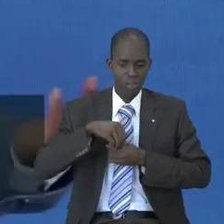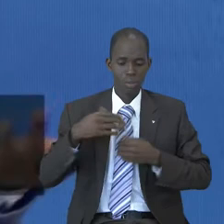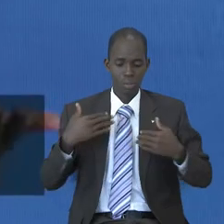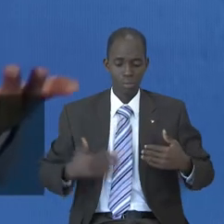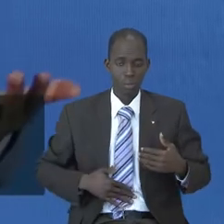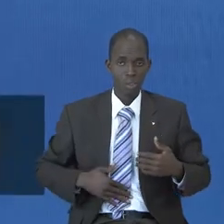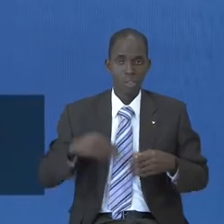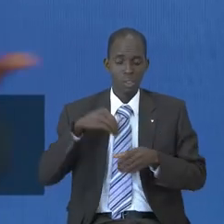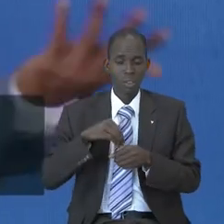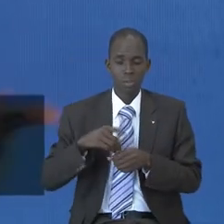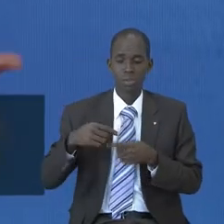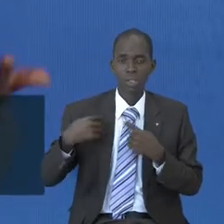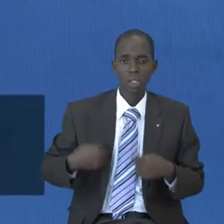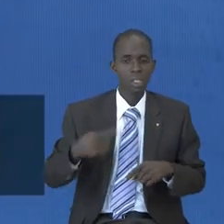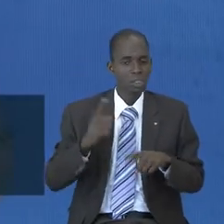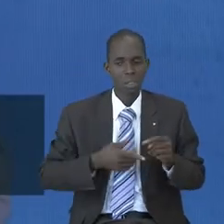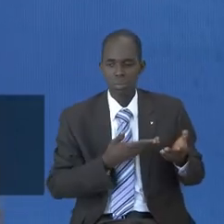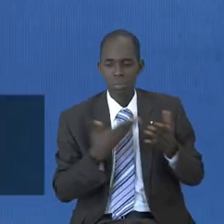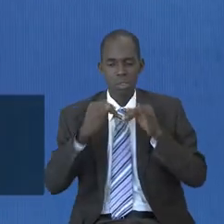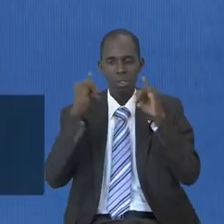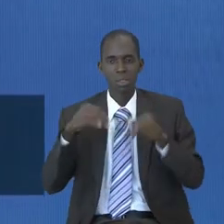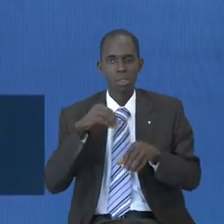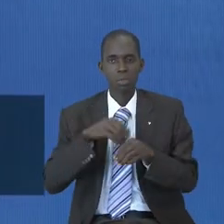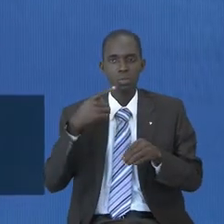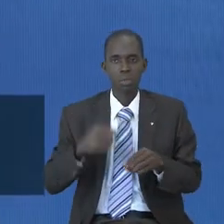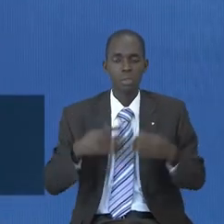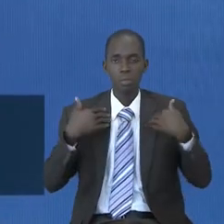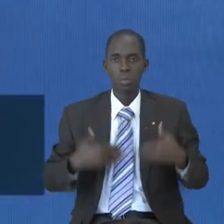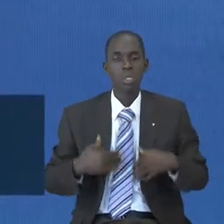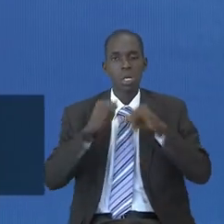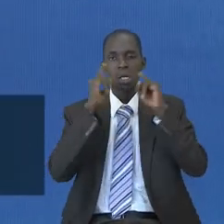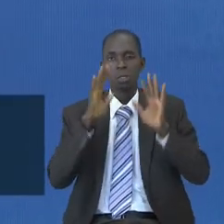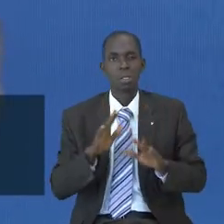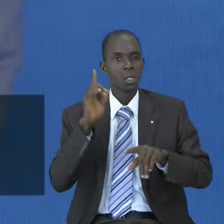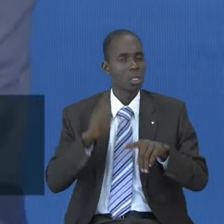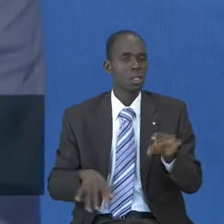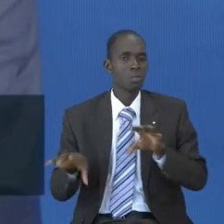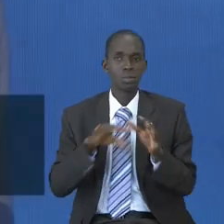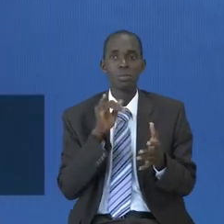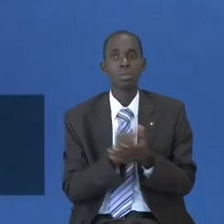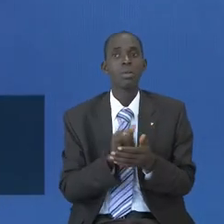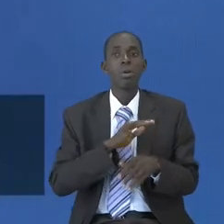their heart, inside their body. The idol worshippers can't do that. All the people that